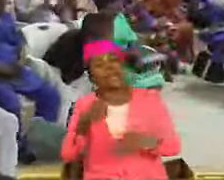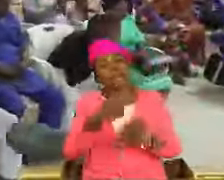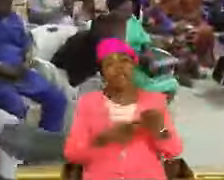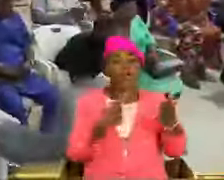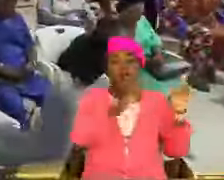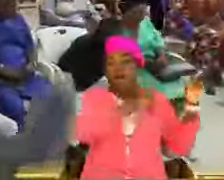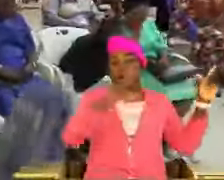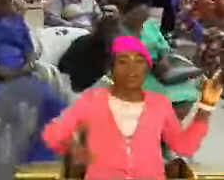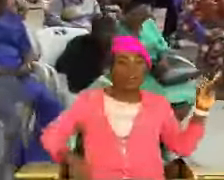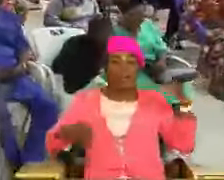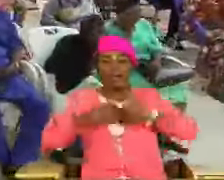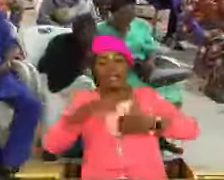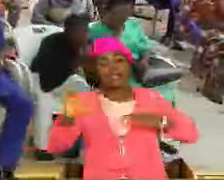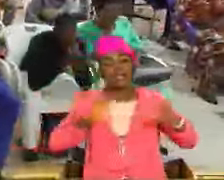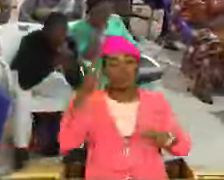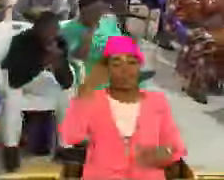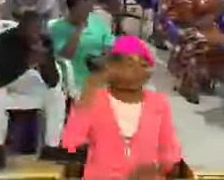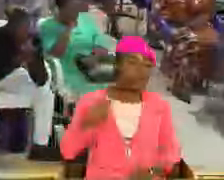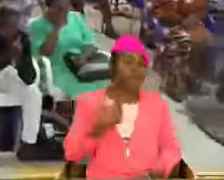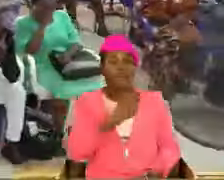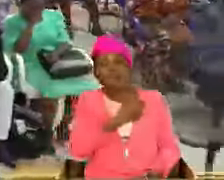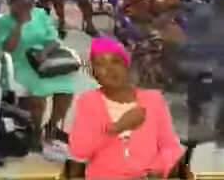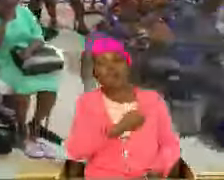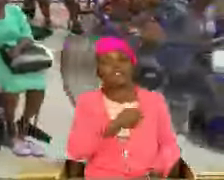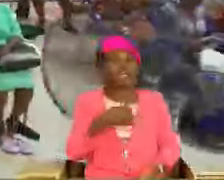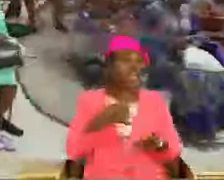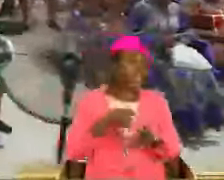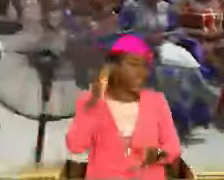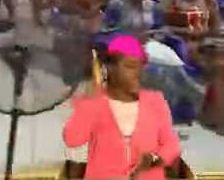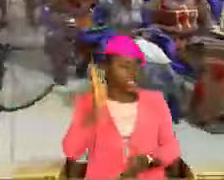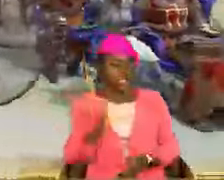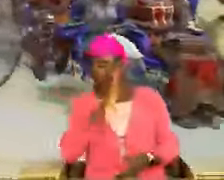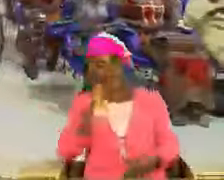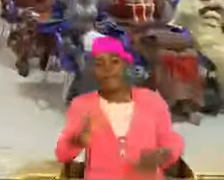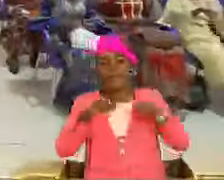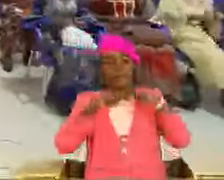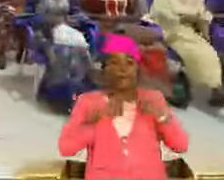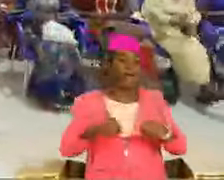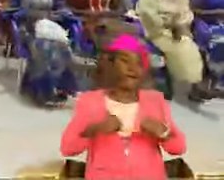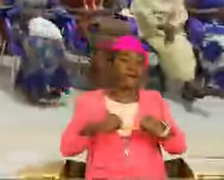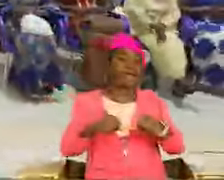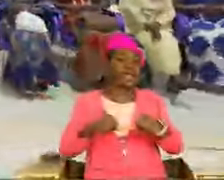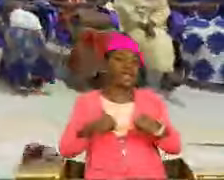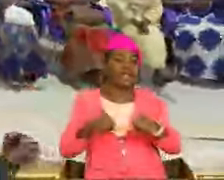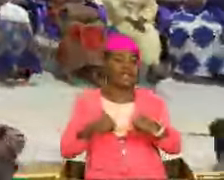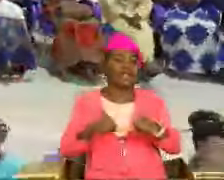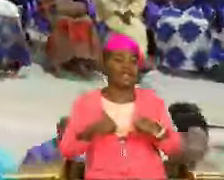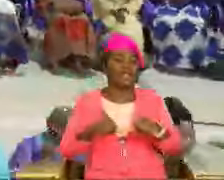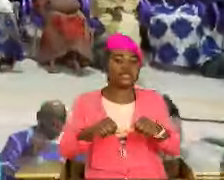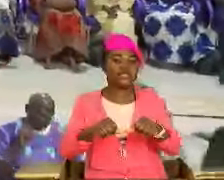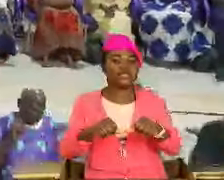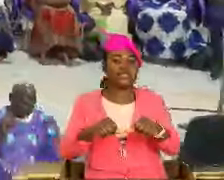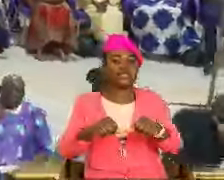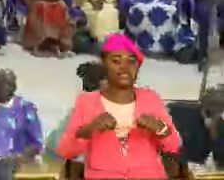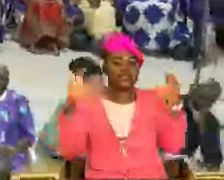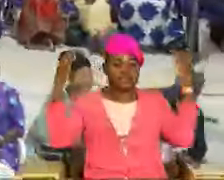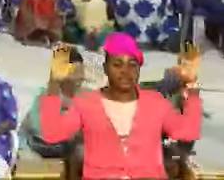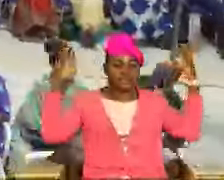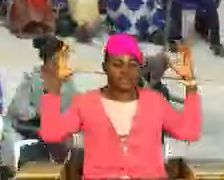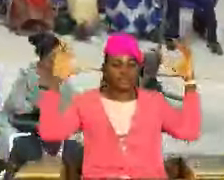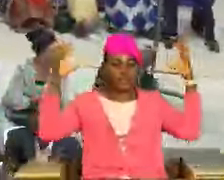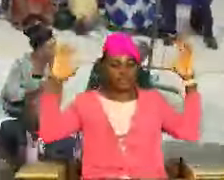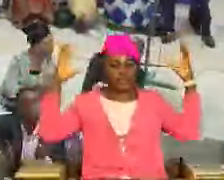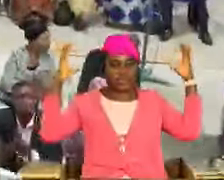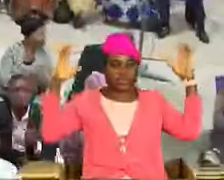permanent What the Lord Has Done For Us it shall be permanent